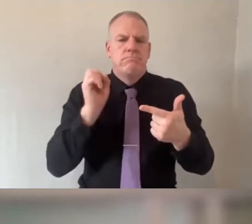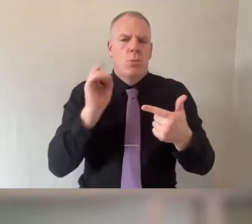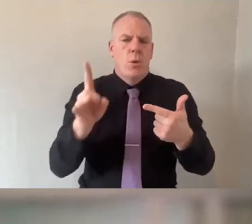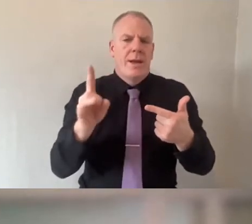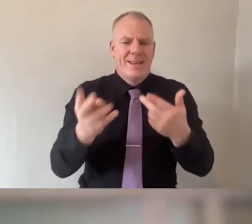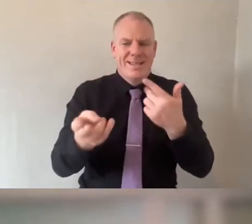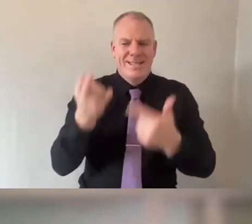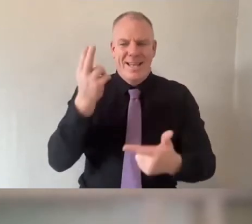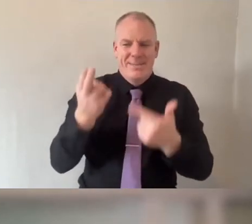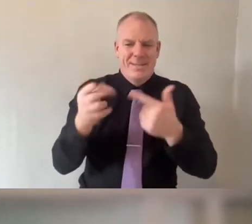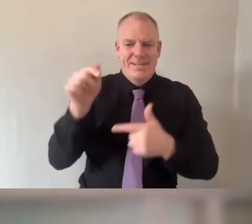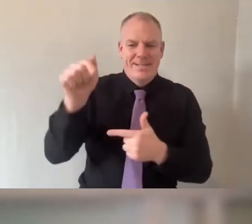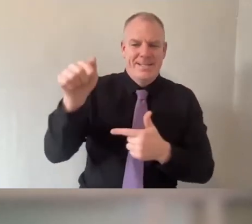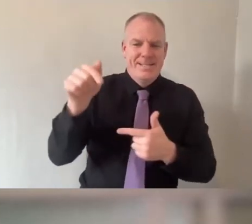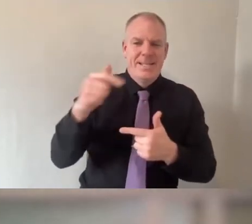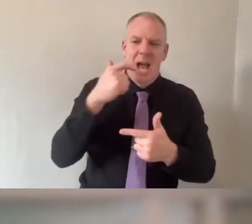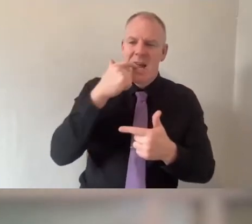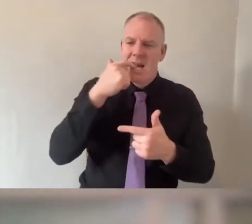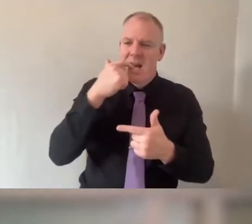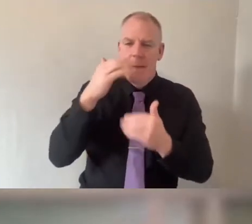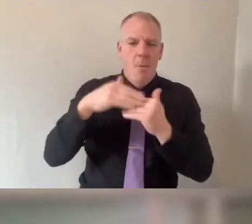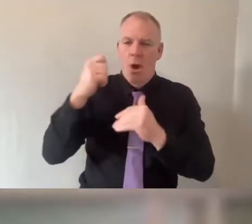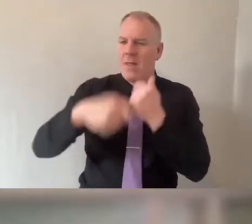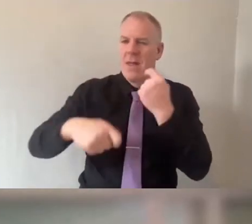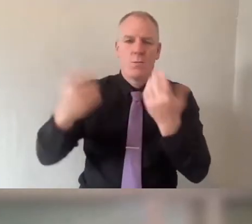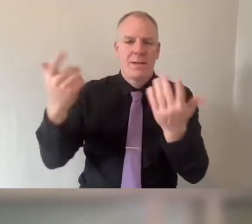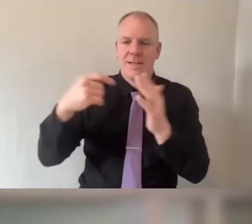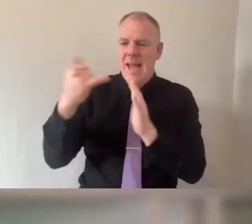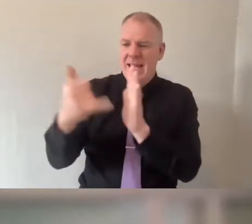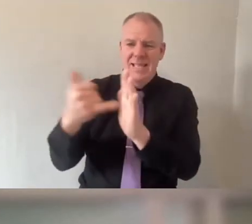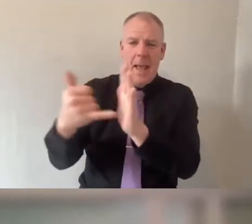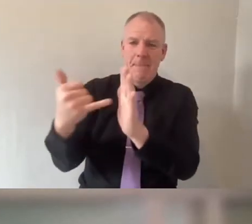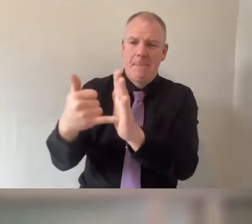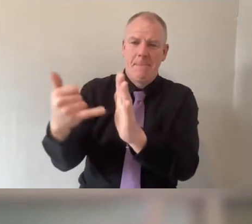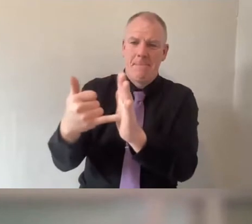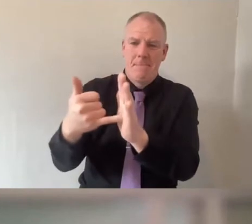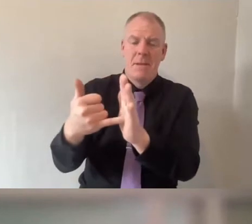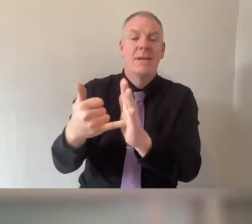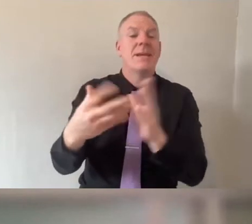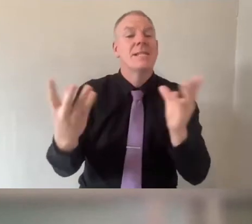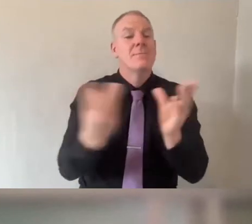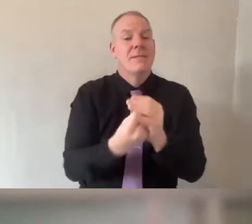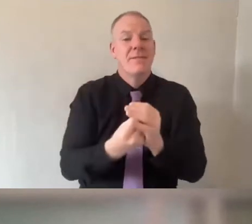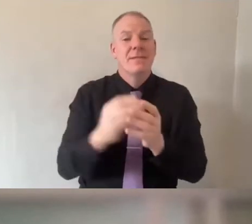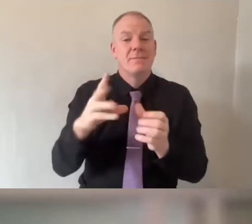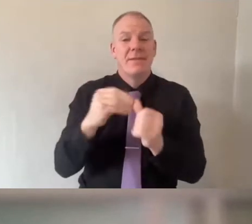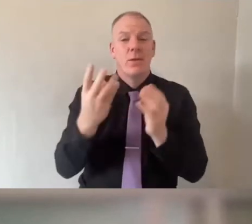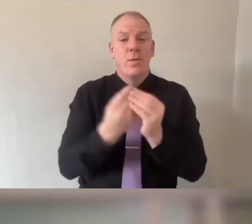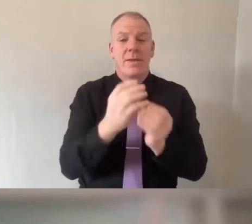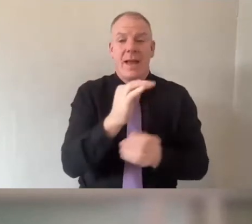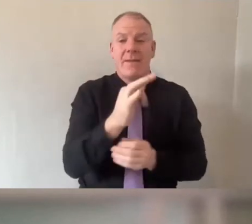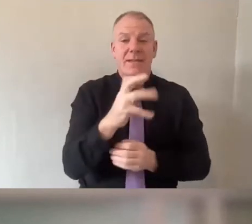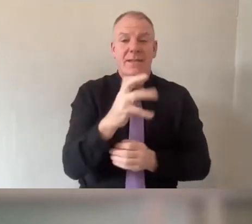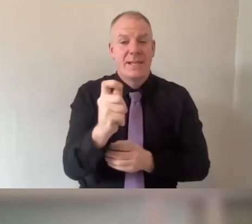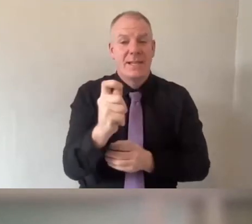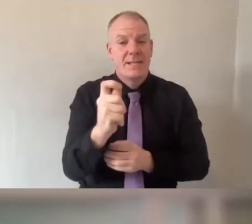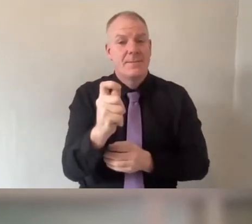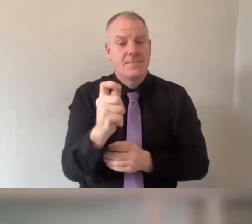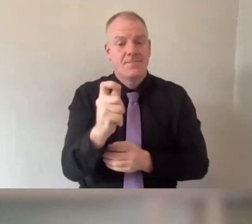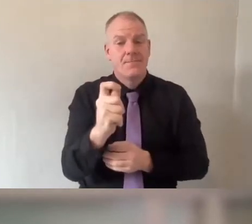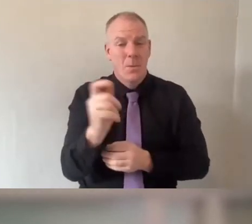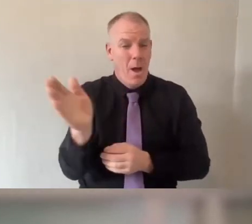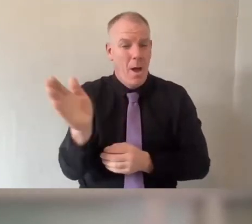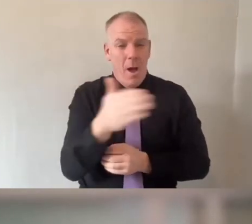assessment really is a lot more than exams, particularly in the FET space, but beyond that. We all know